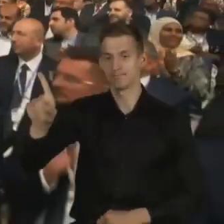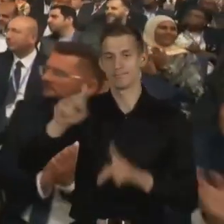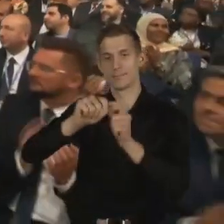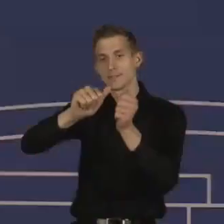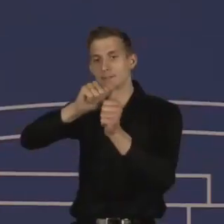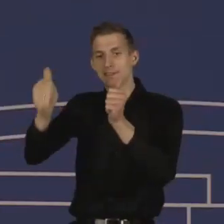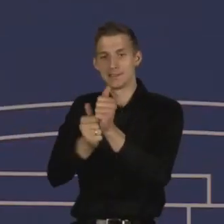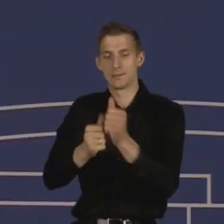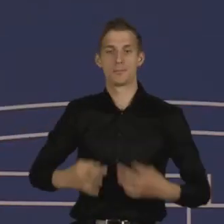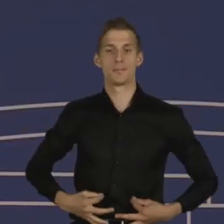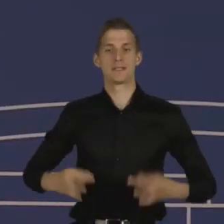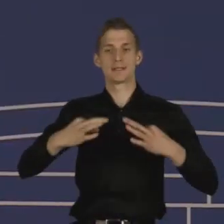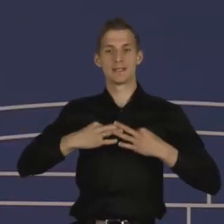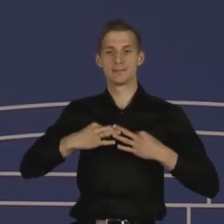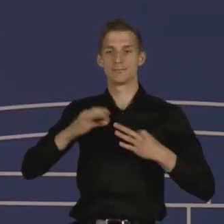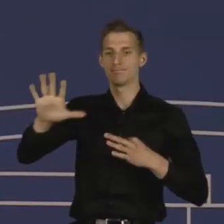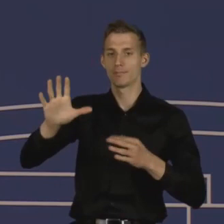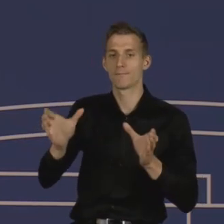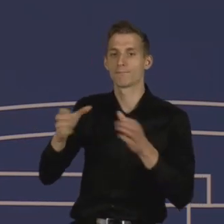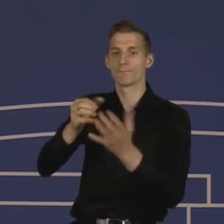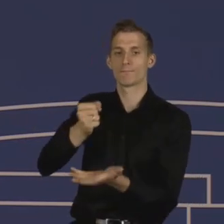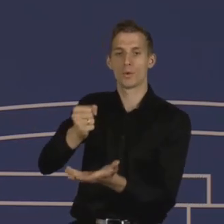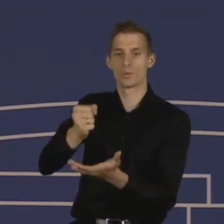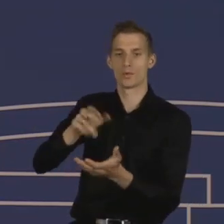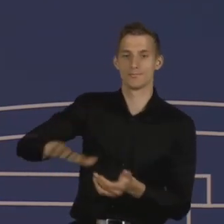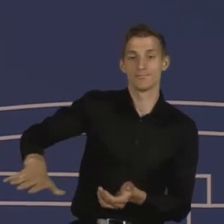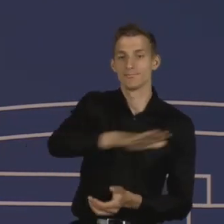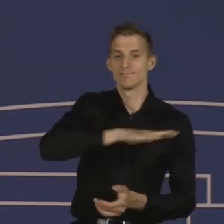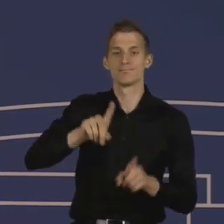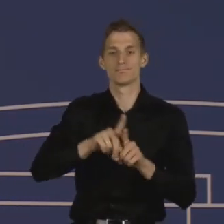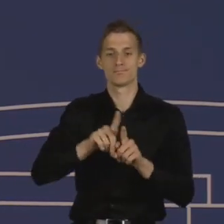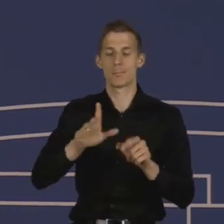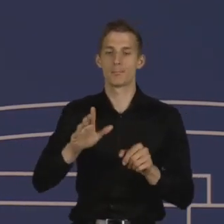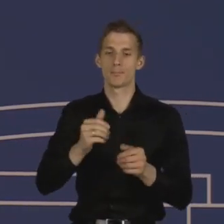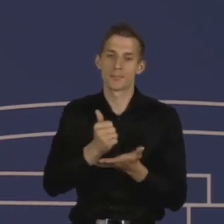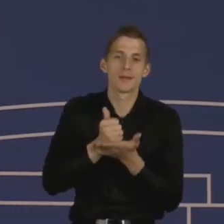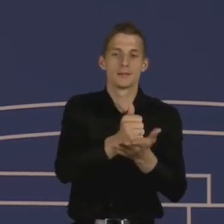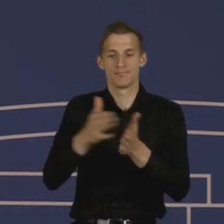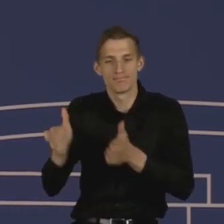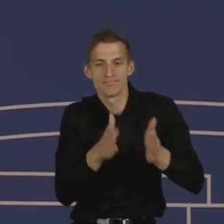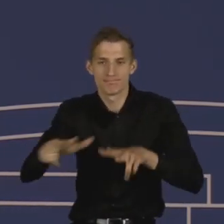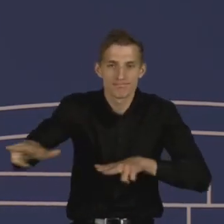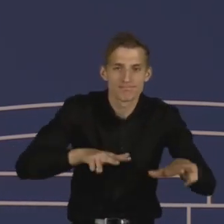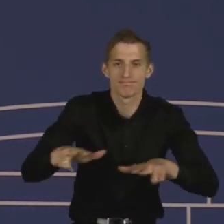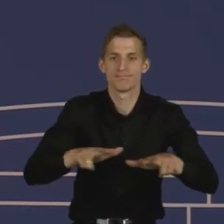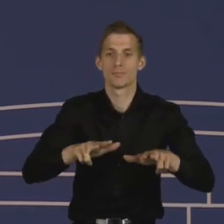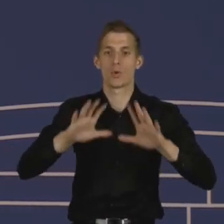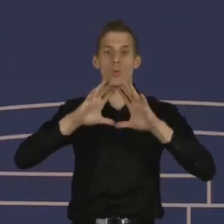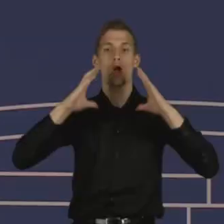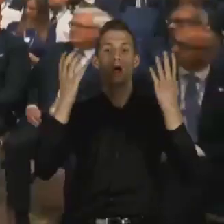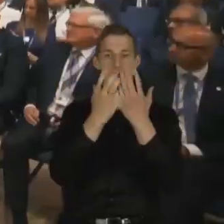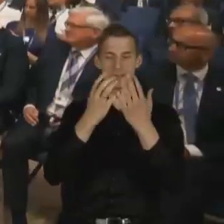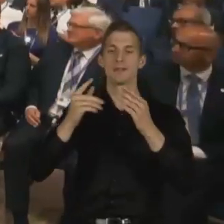Plenipotentiary for the Preparation of the World Urban Forum in Katowice 2022. Mr. Marcin Krupa, Mayor of the City